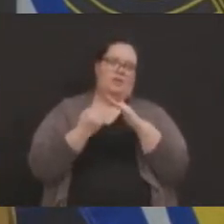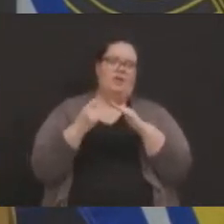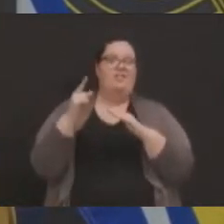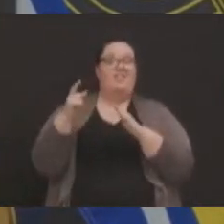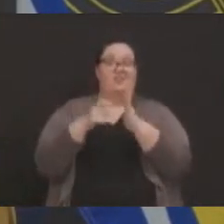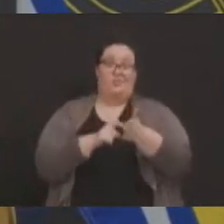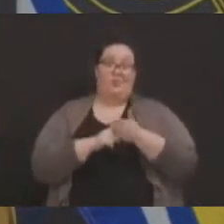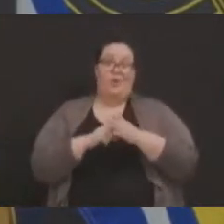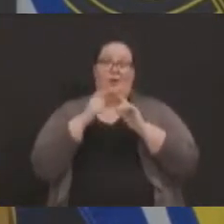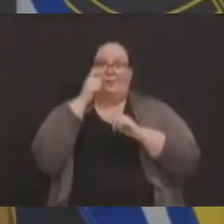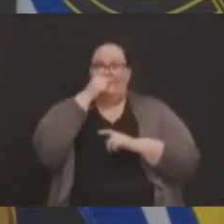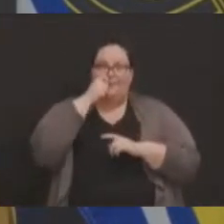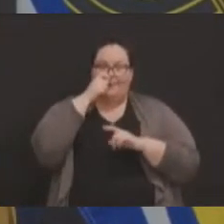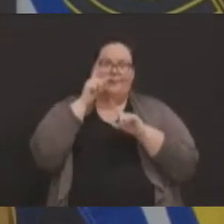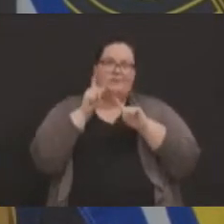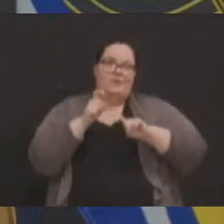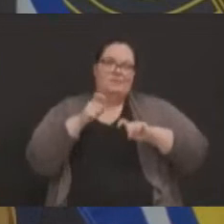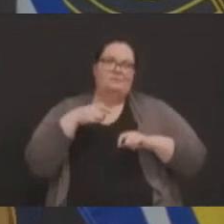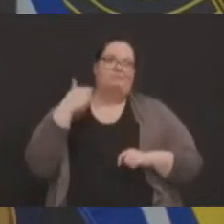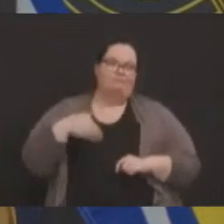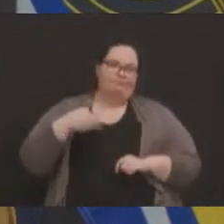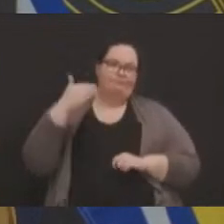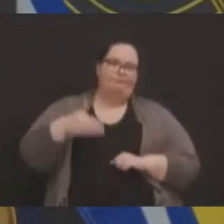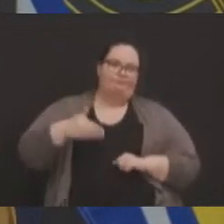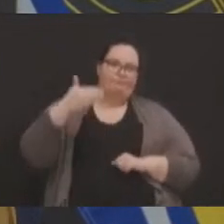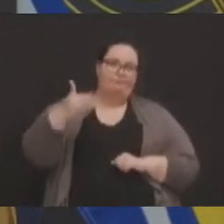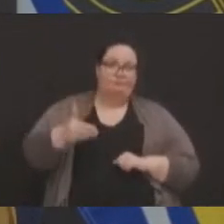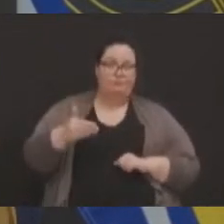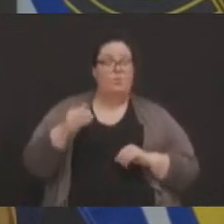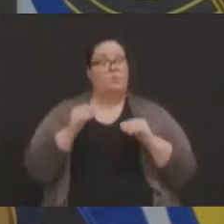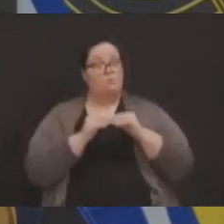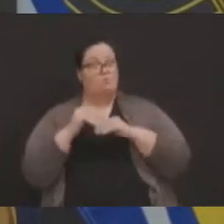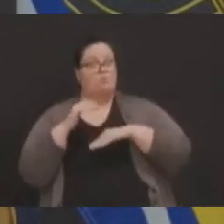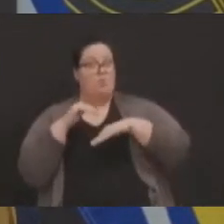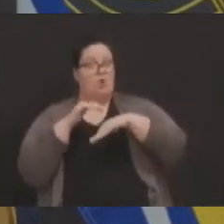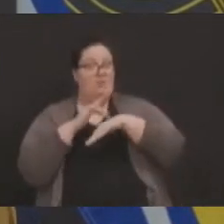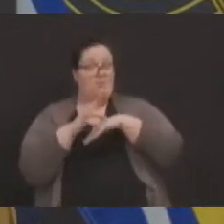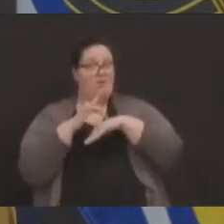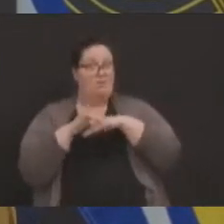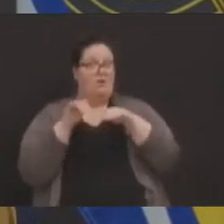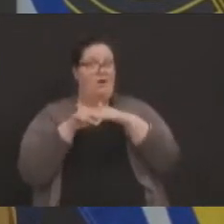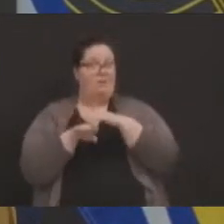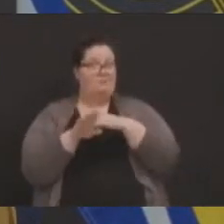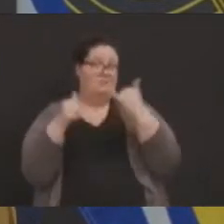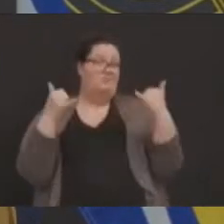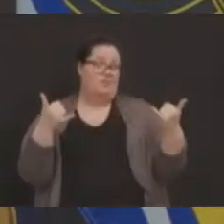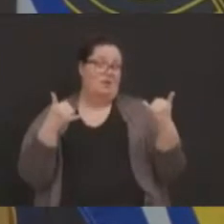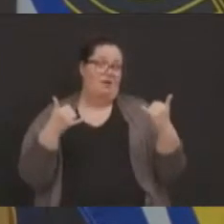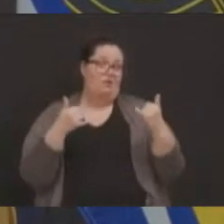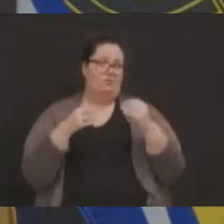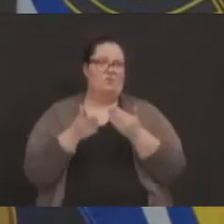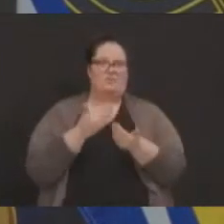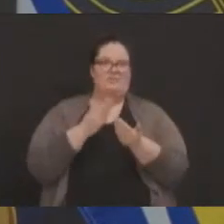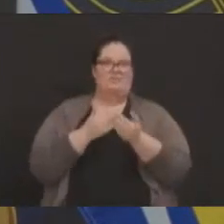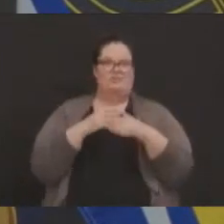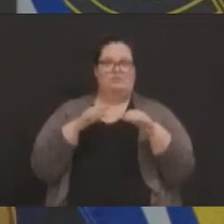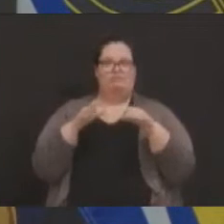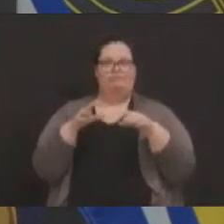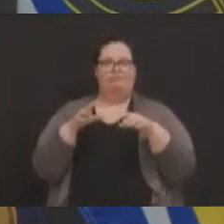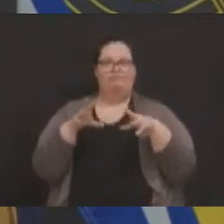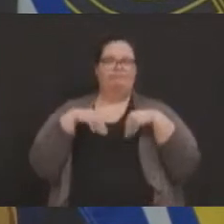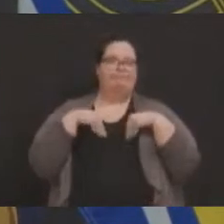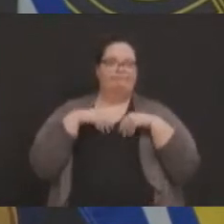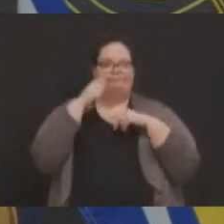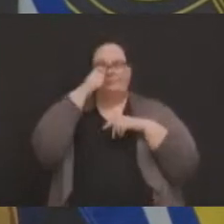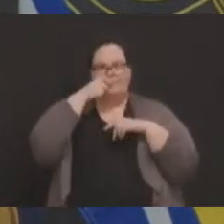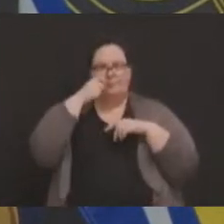I understand that these measures may seem inconvenient for New Brunswickers, and I get it. We're all very tired of this